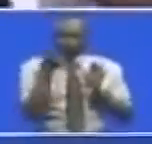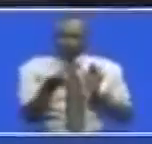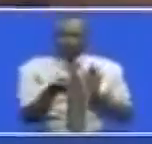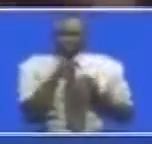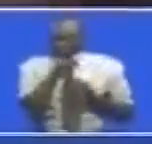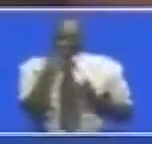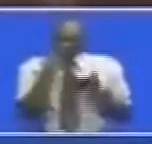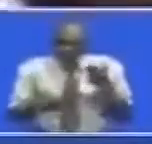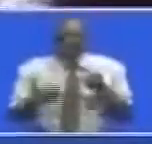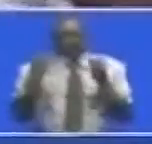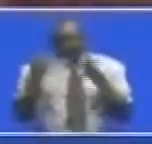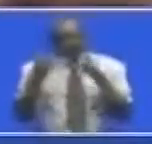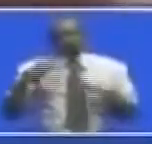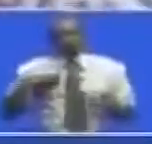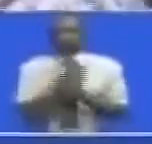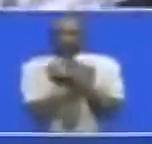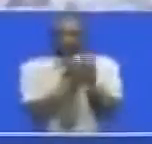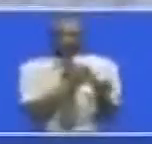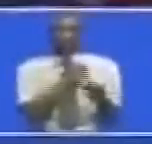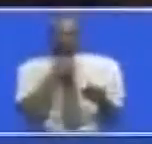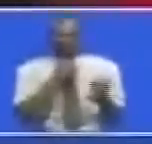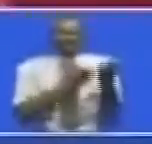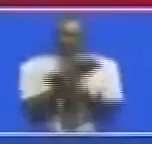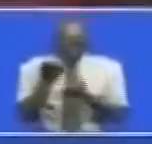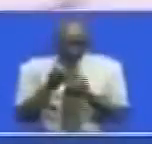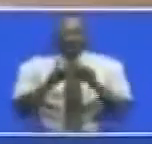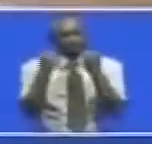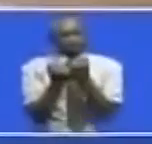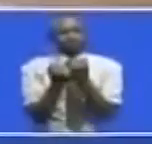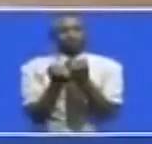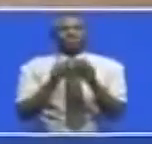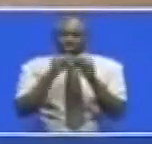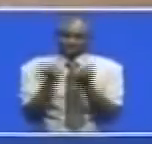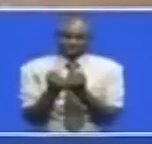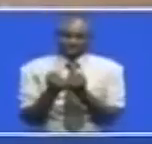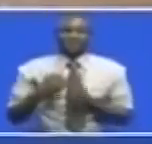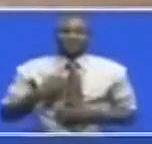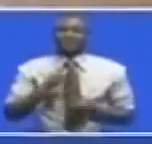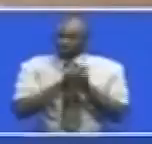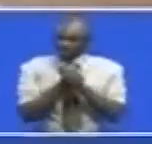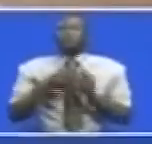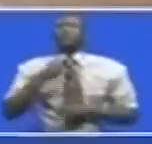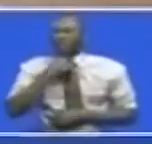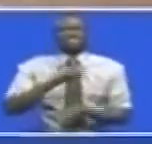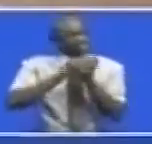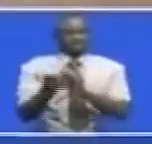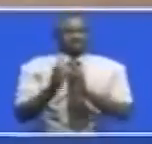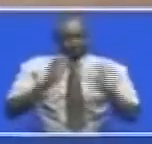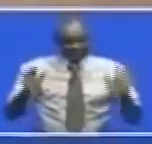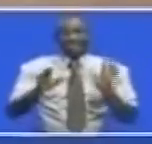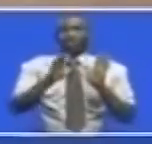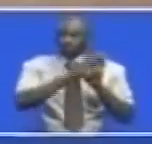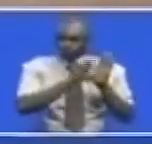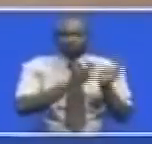tune resonating with a section of citizens yearning for economic and social change. Nataka kwanza mabadiliko, afu na